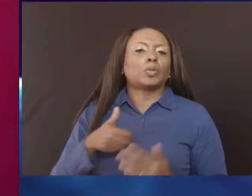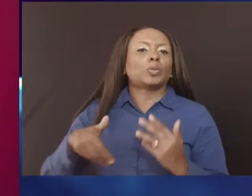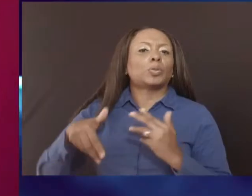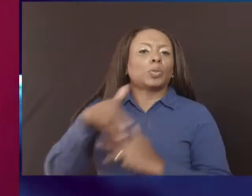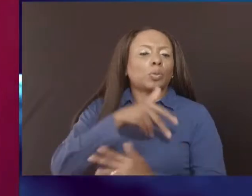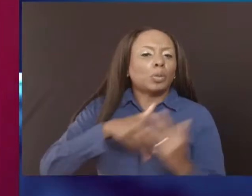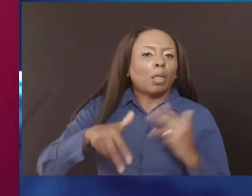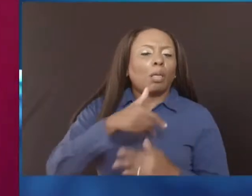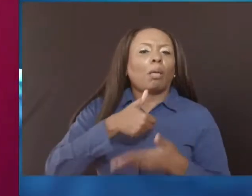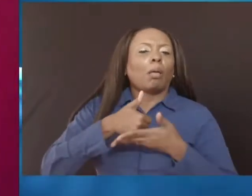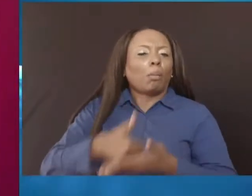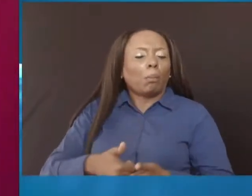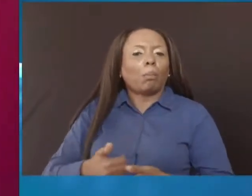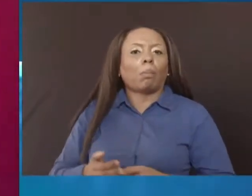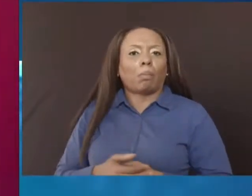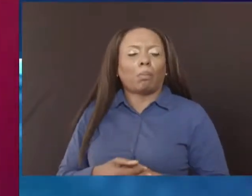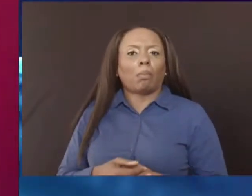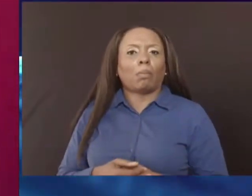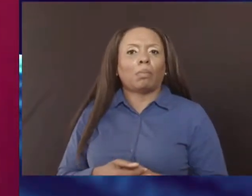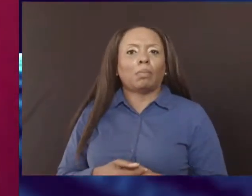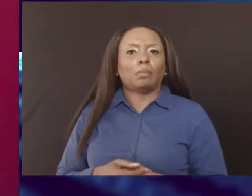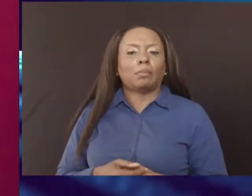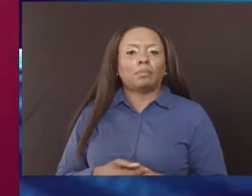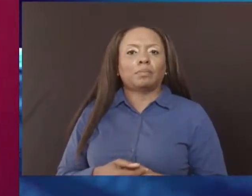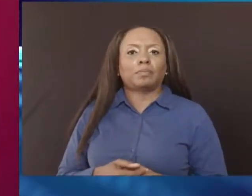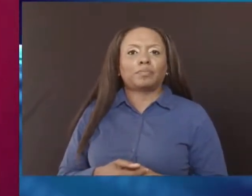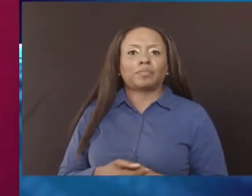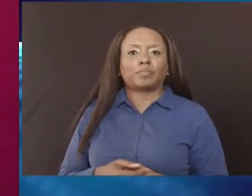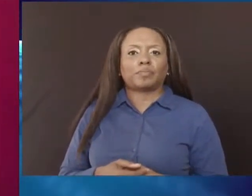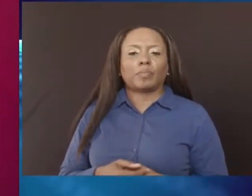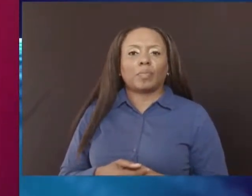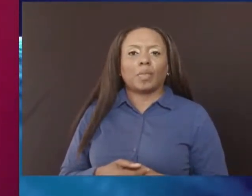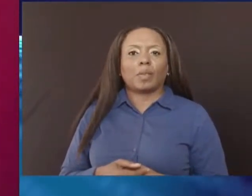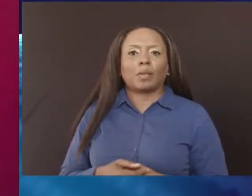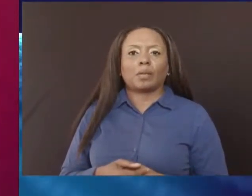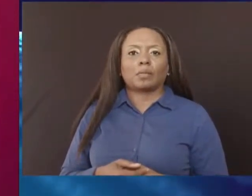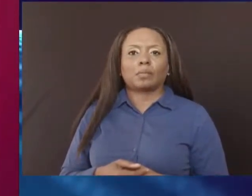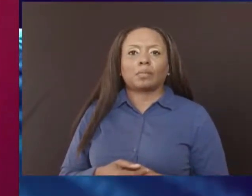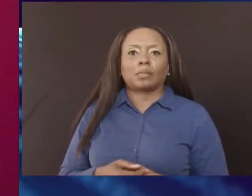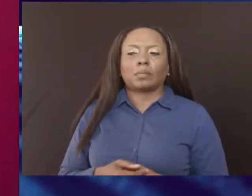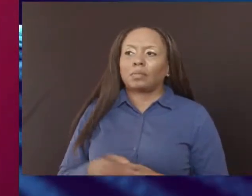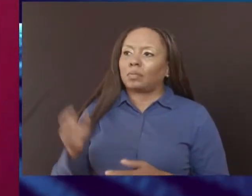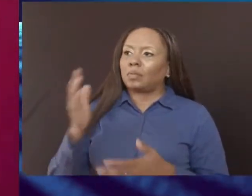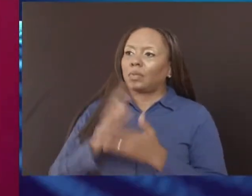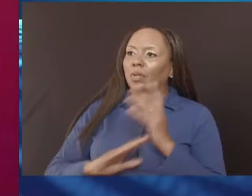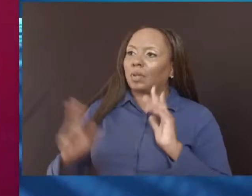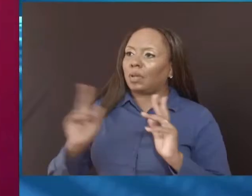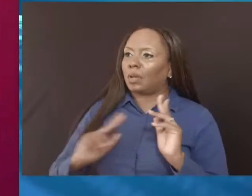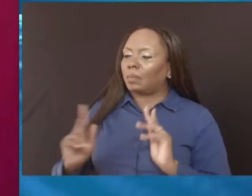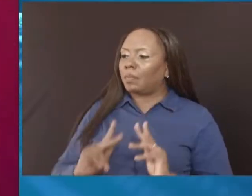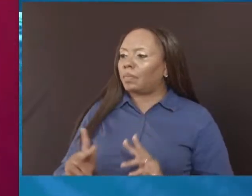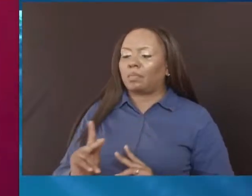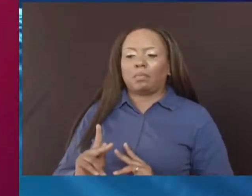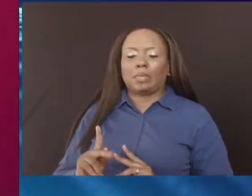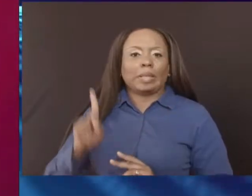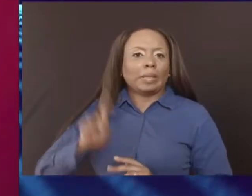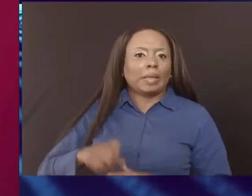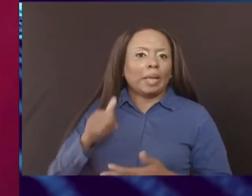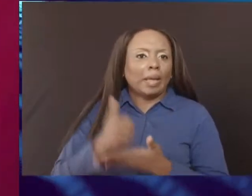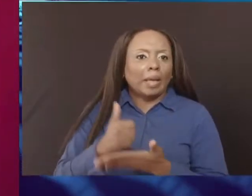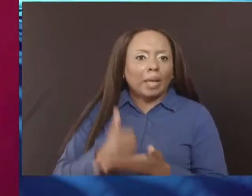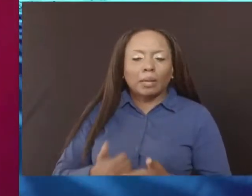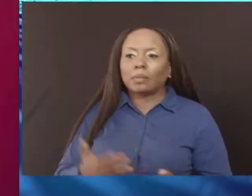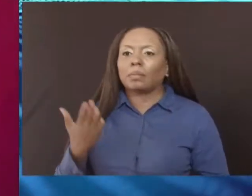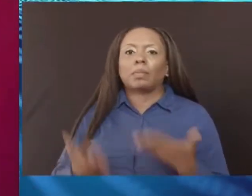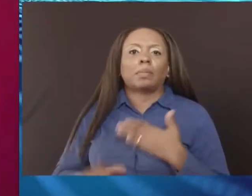help. So if persons, can't get to obviously they can't get to the grocery, they can't get somebody to assist them with